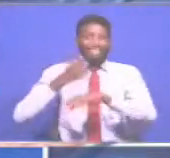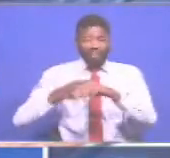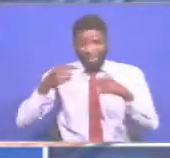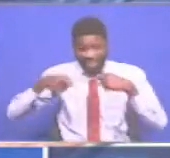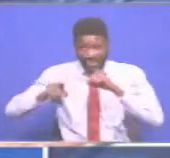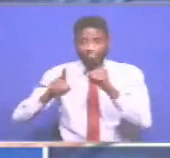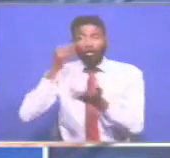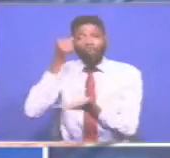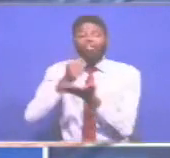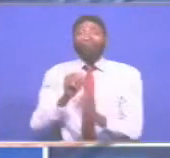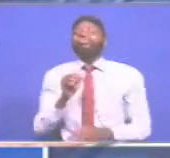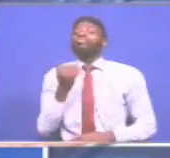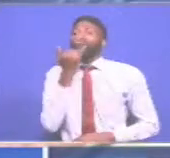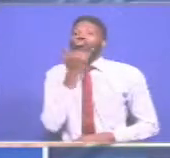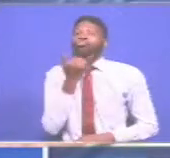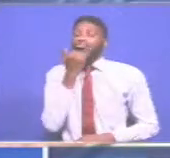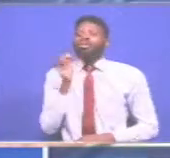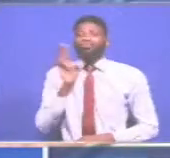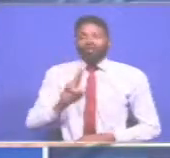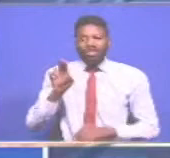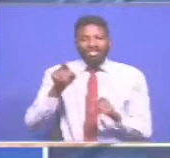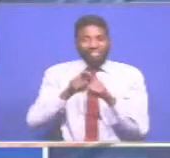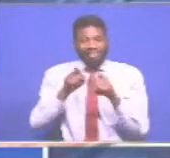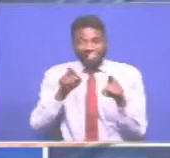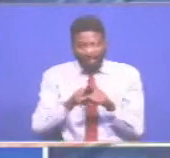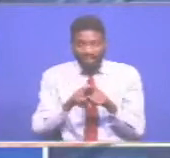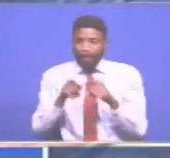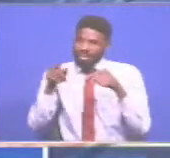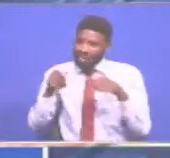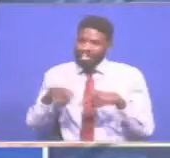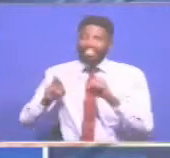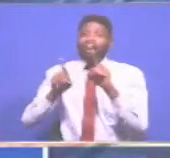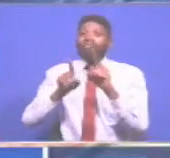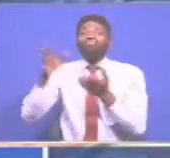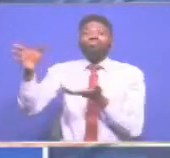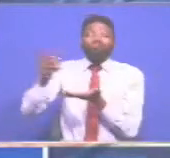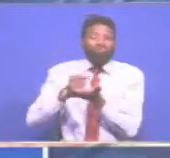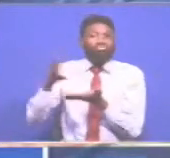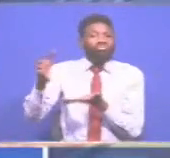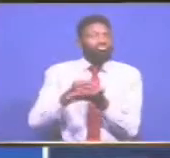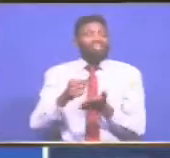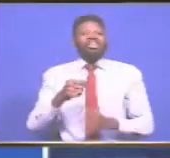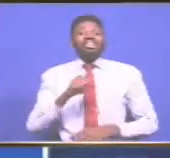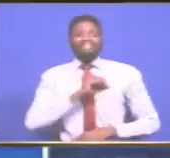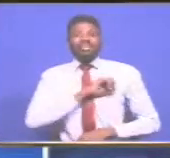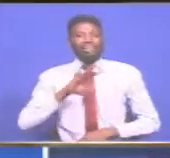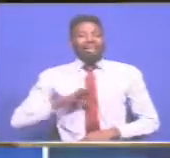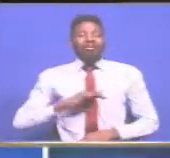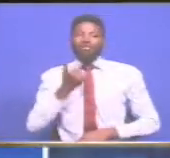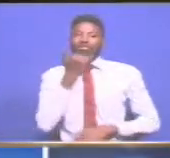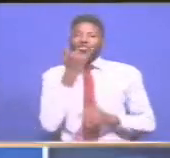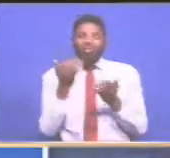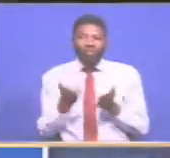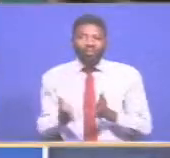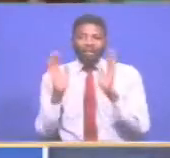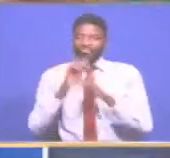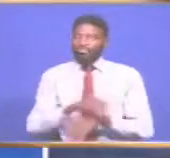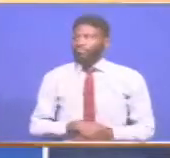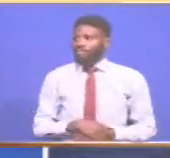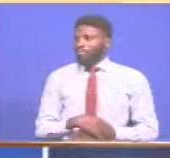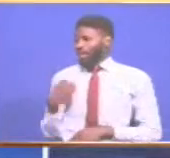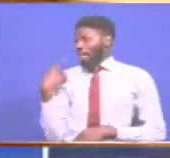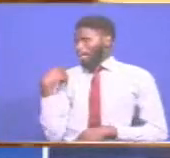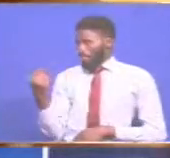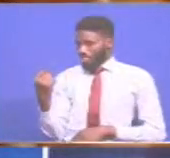militarizing the Assembly, disregard to the law and unlawful recruitment of staff. Reinstated Nyandarua